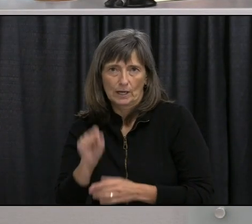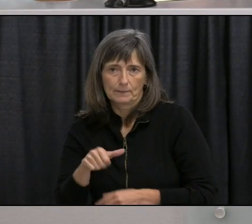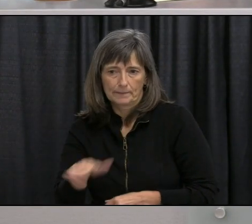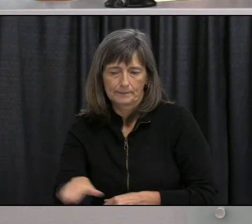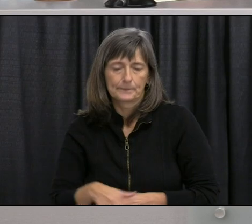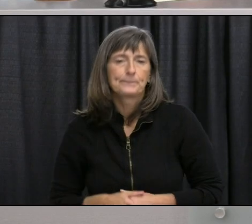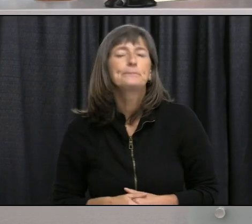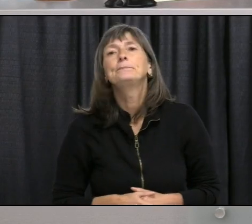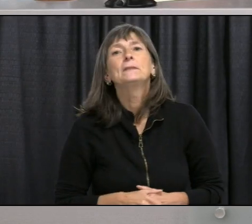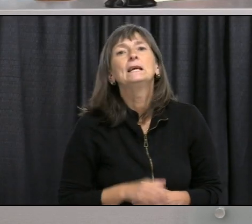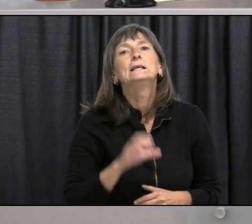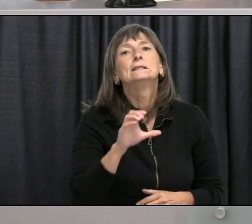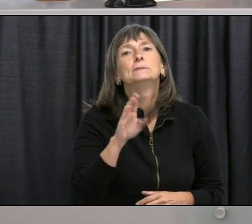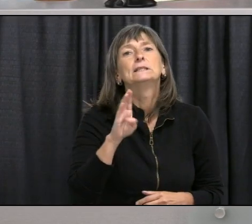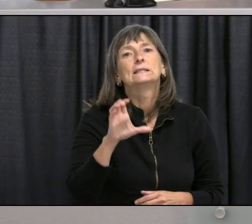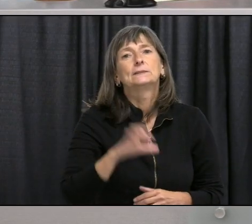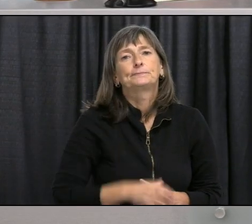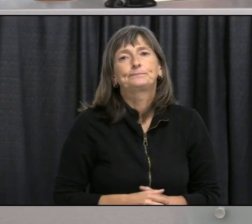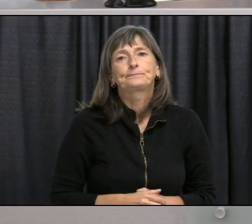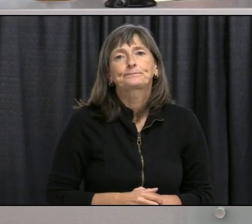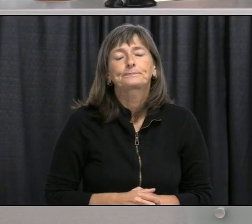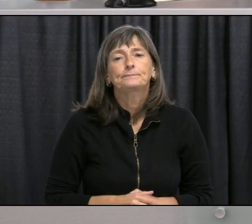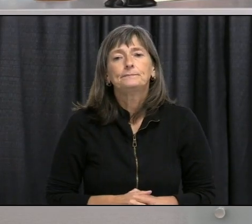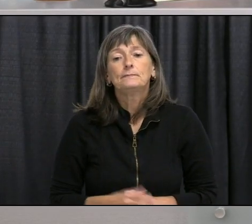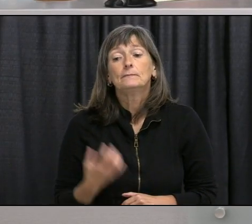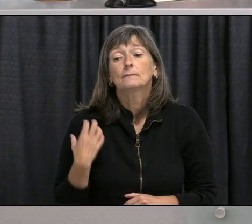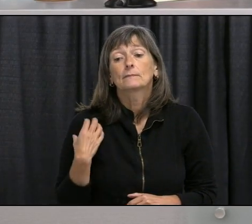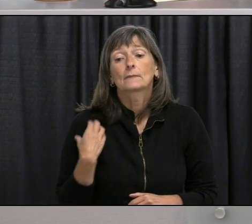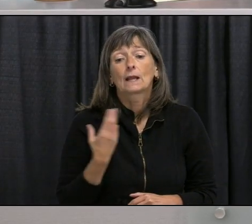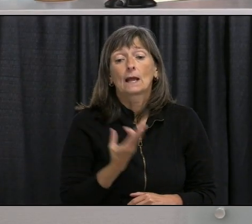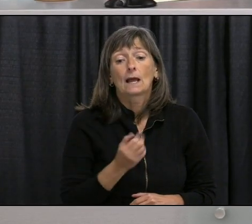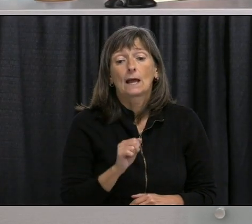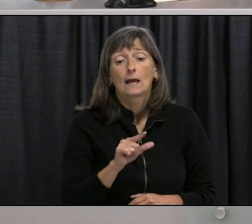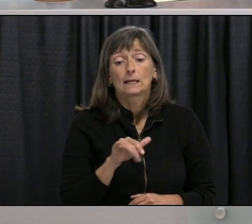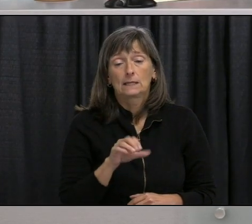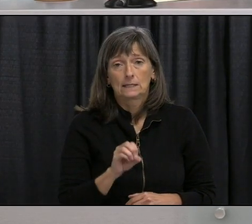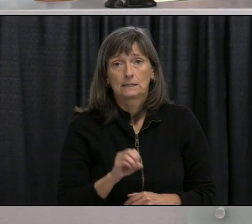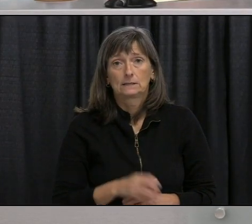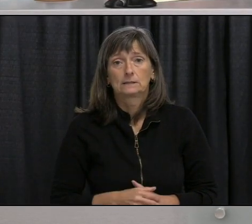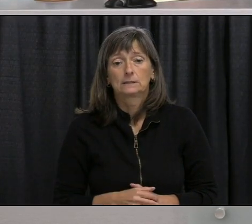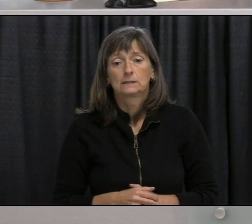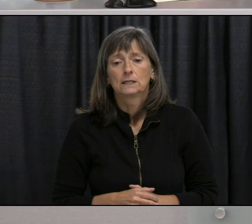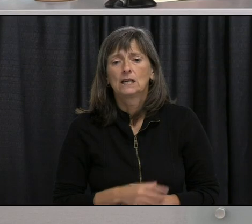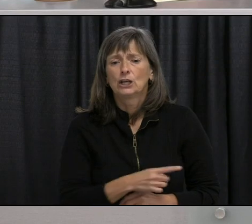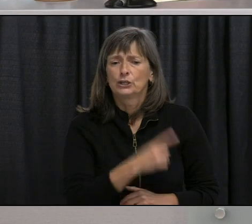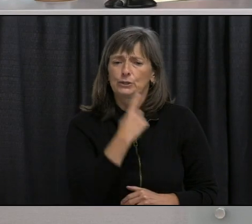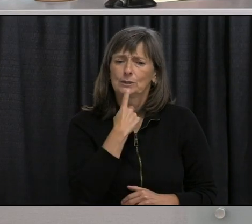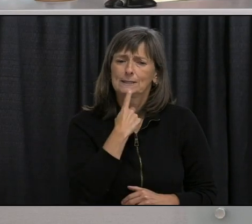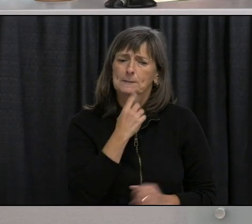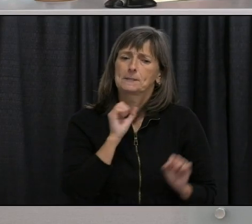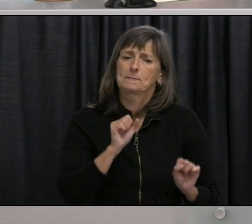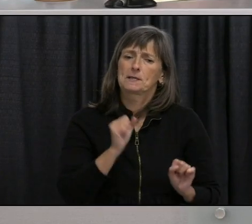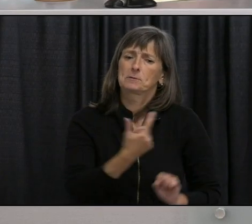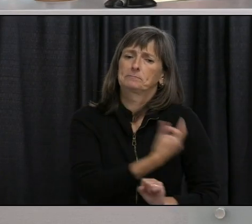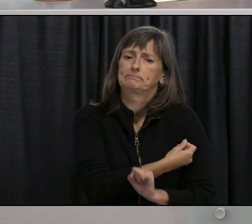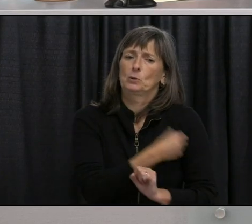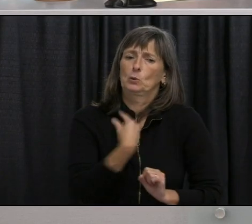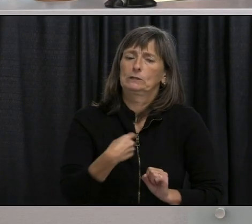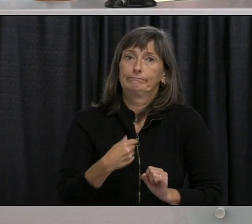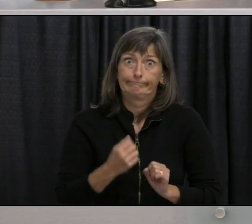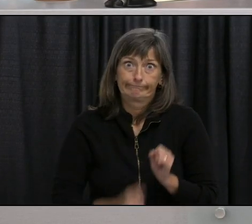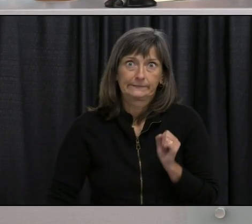ahead. Thank you. Minister Haggie, you mentioned that, it may be this time next year before we have a vaccine in